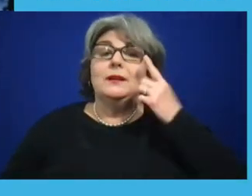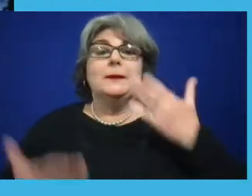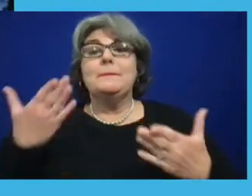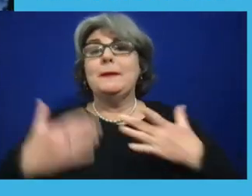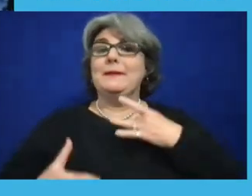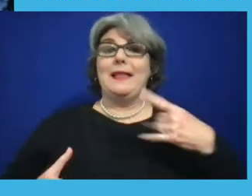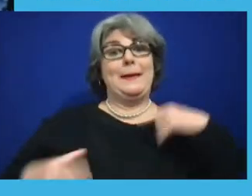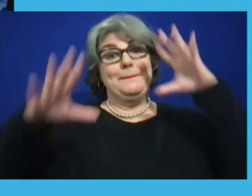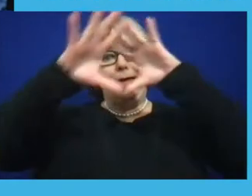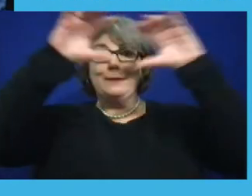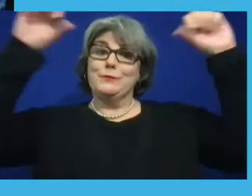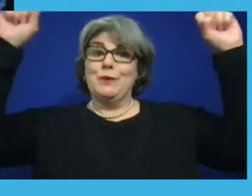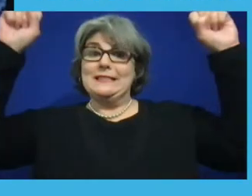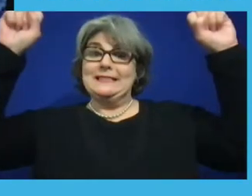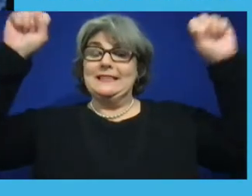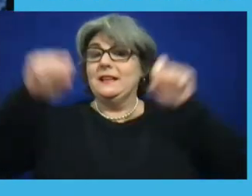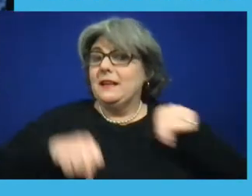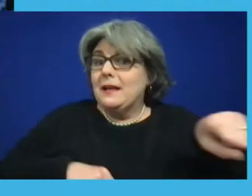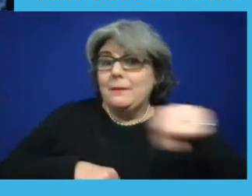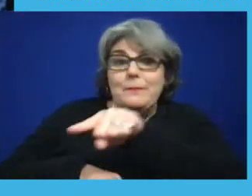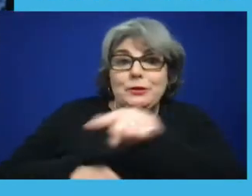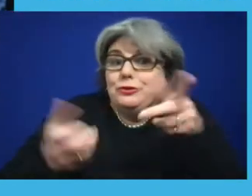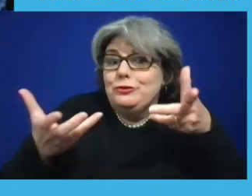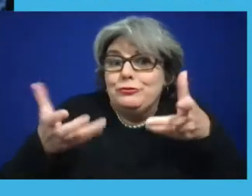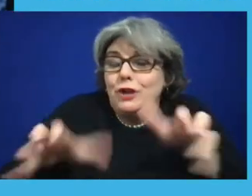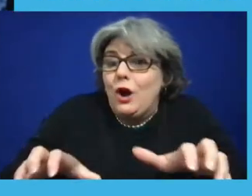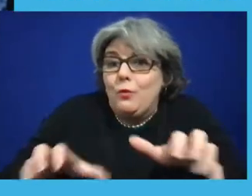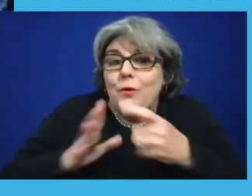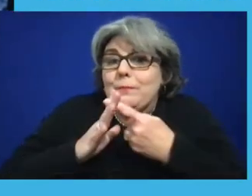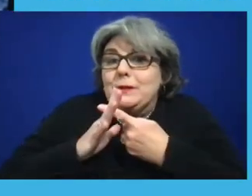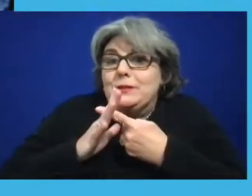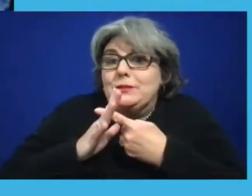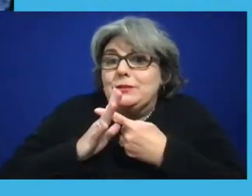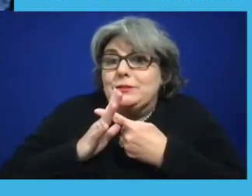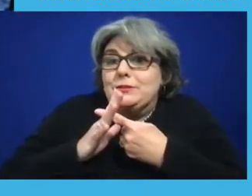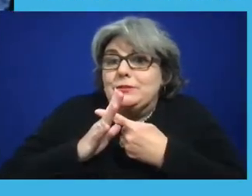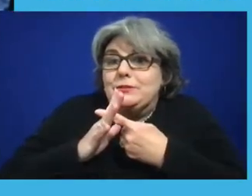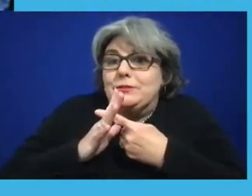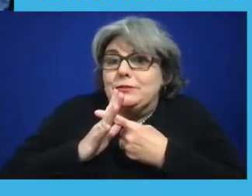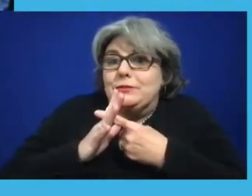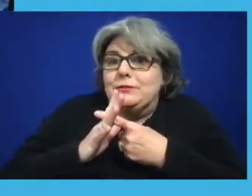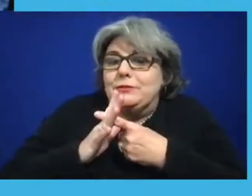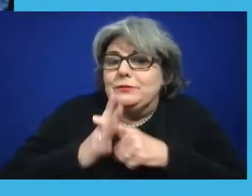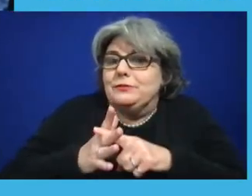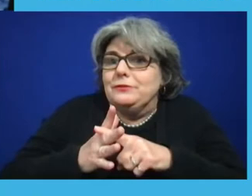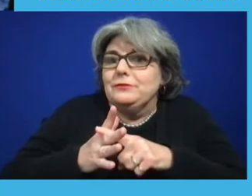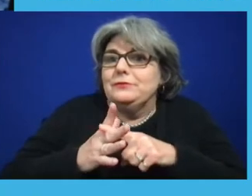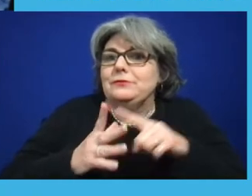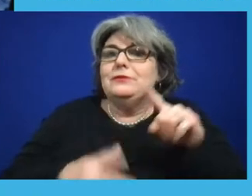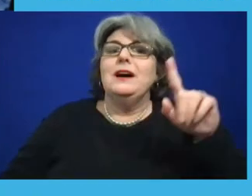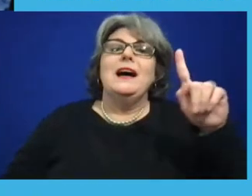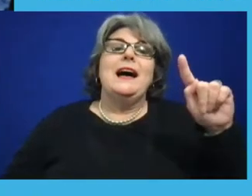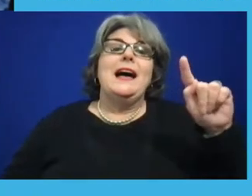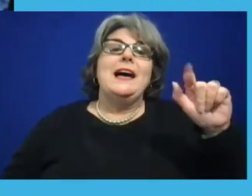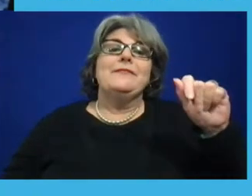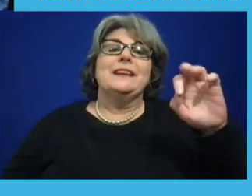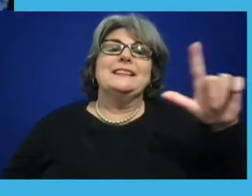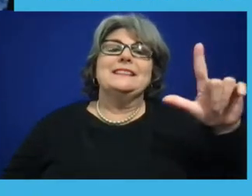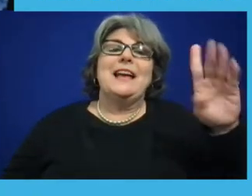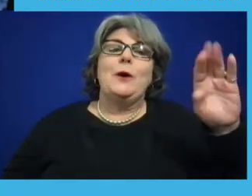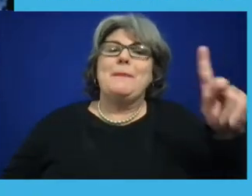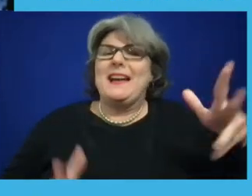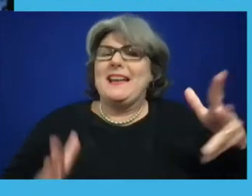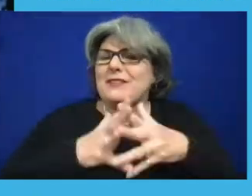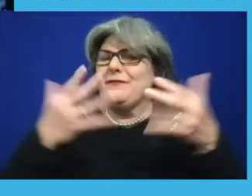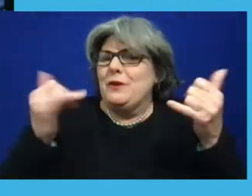And by the way, the opposite is true, too. Like, you may have liked me as president, but you would not want me starting a tailback for